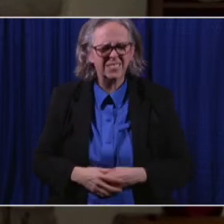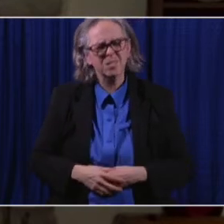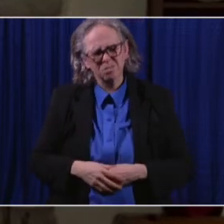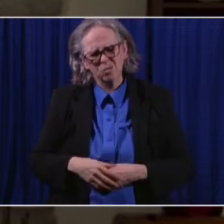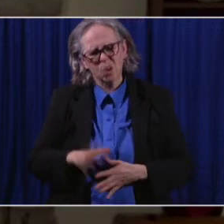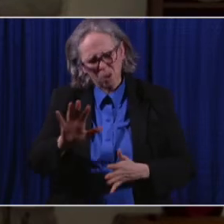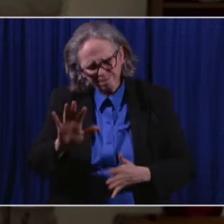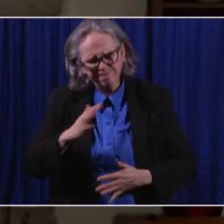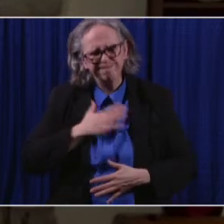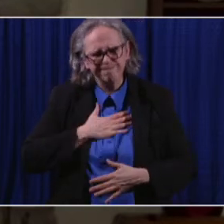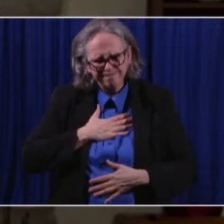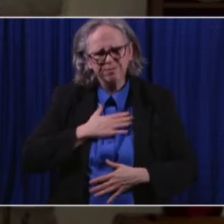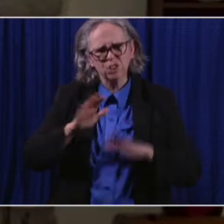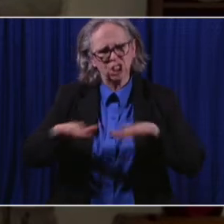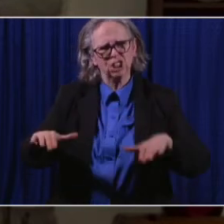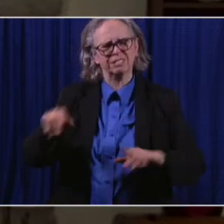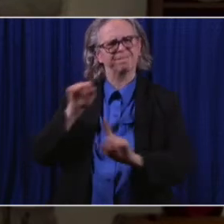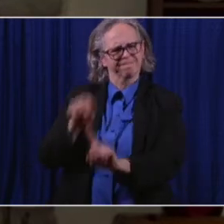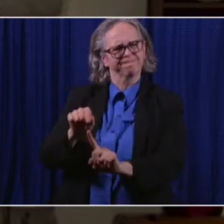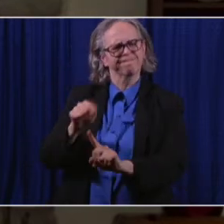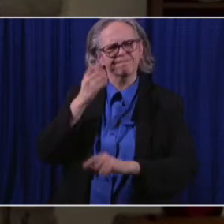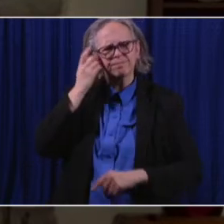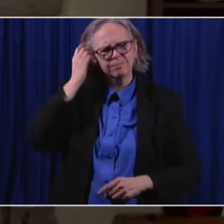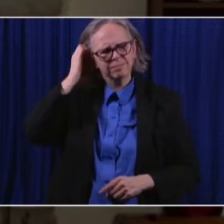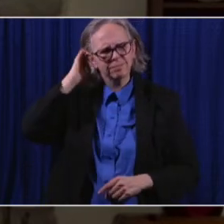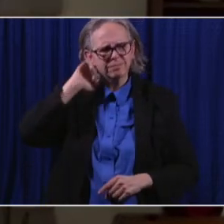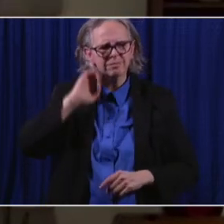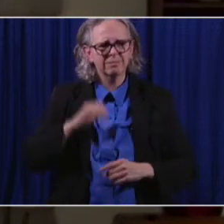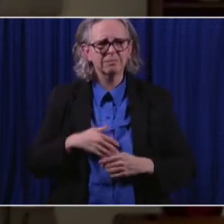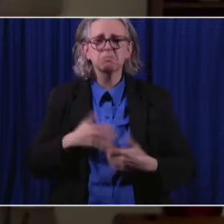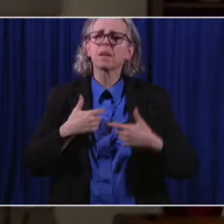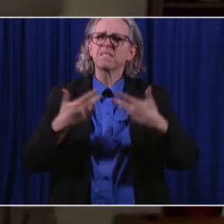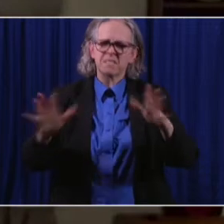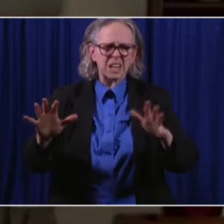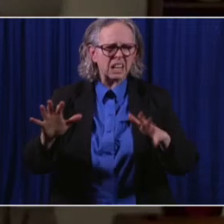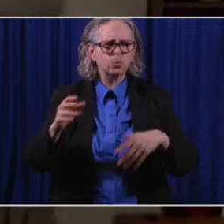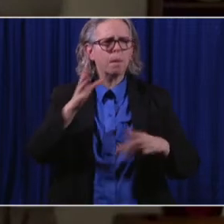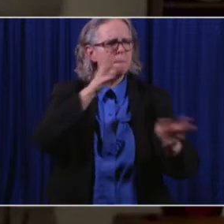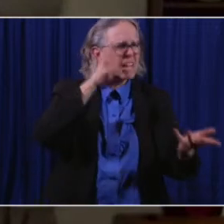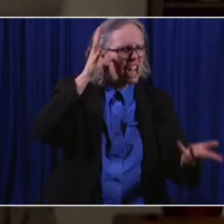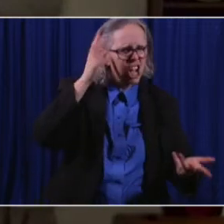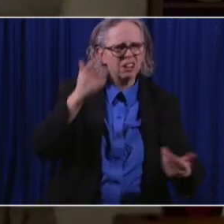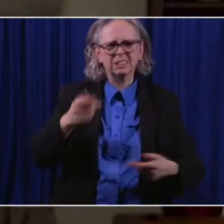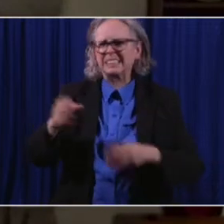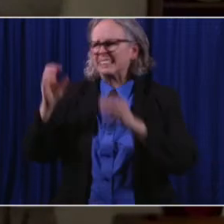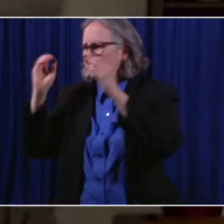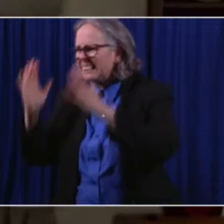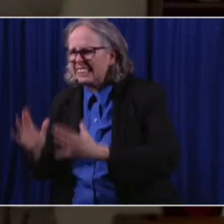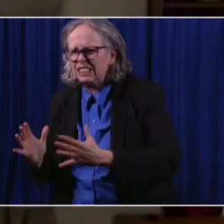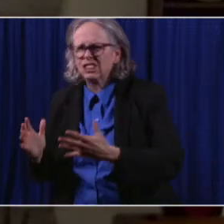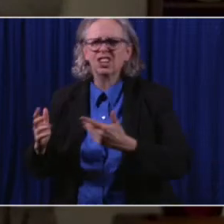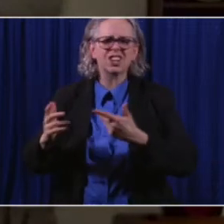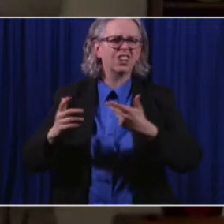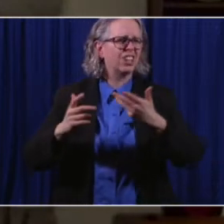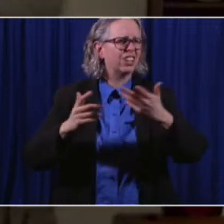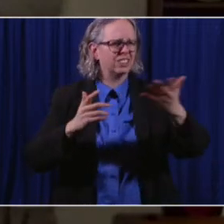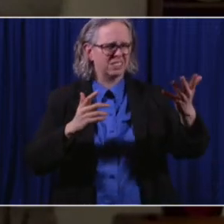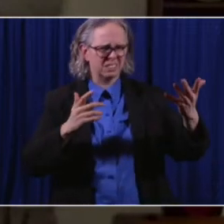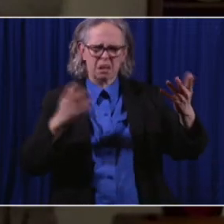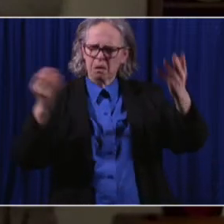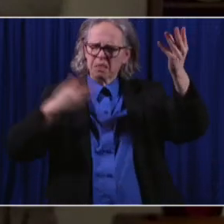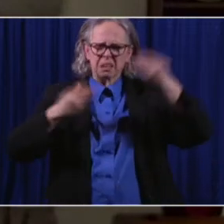Some children, when I talk to parents and I talk to educators, it's clear some children do well